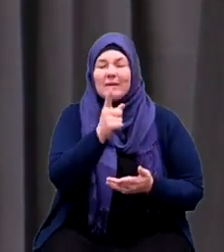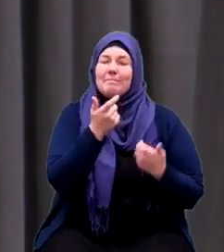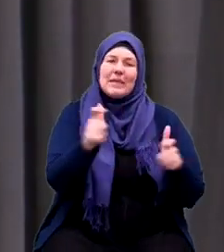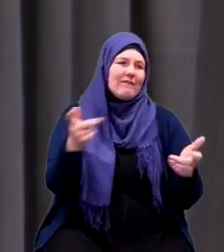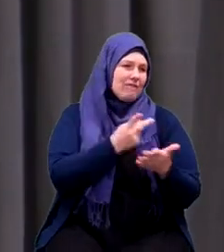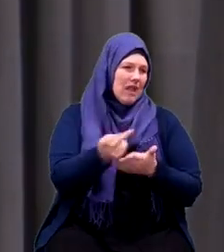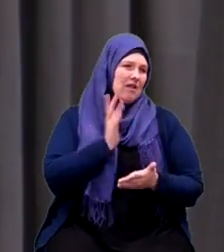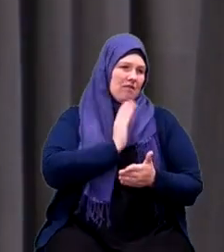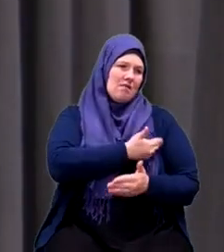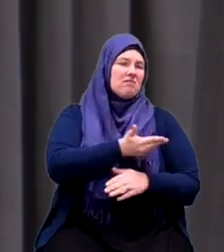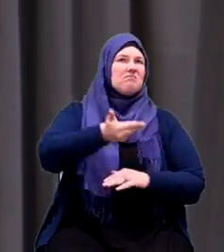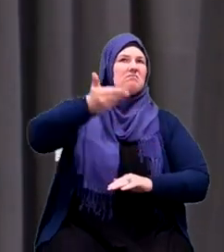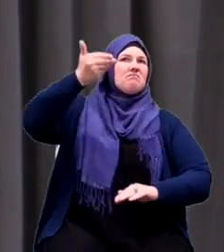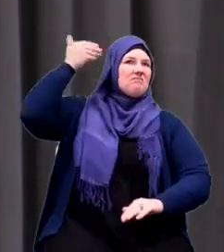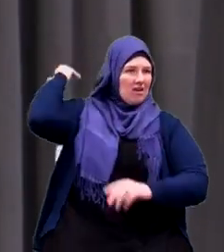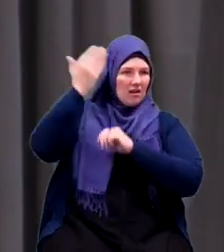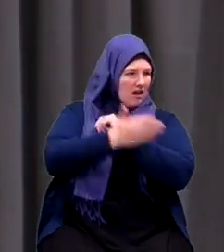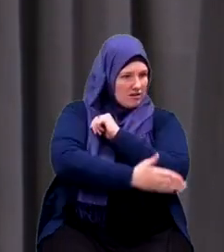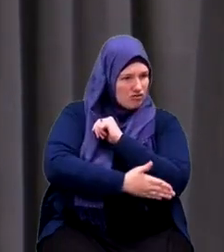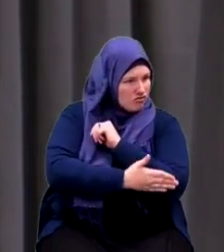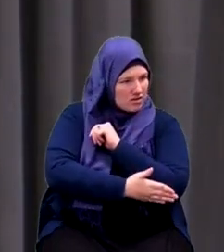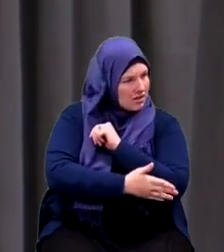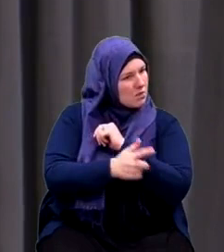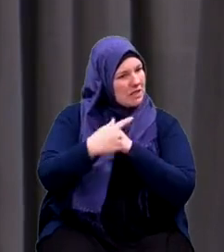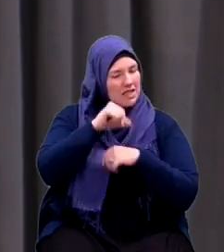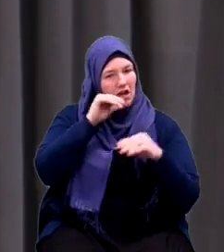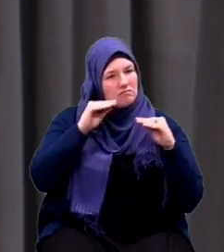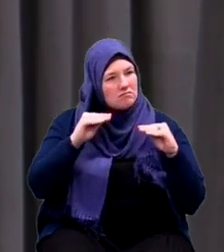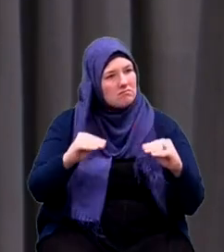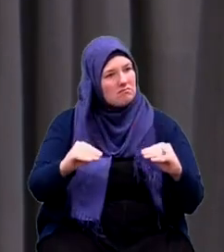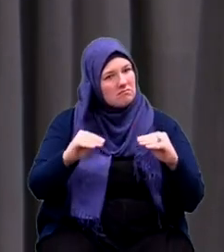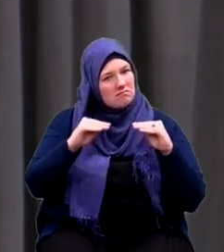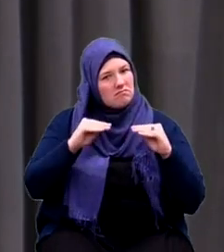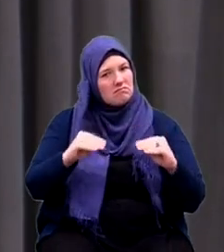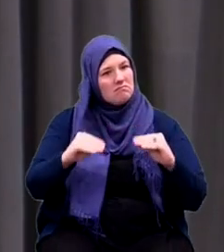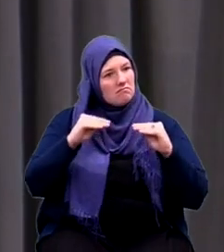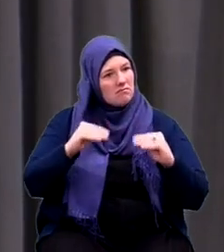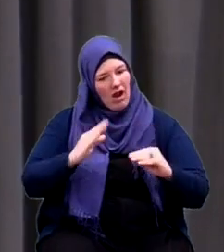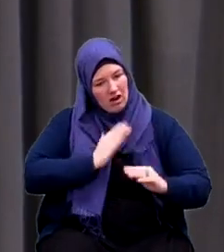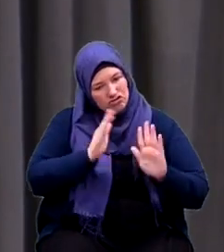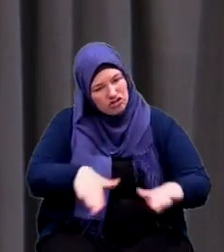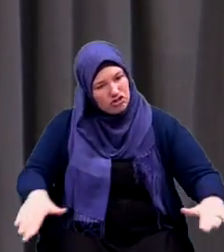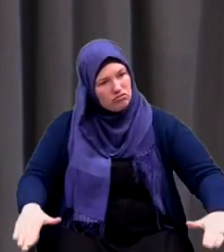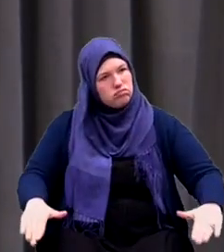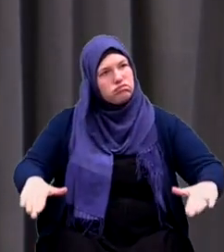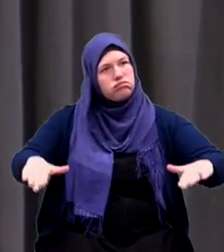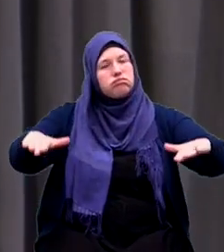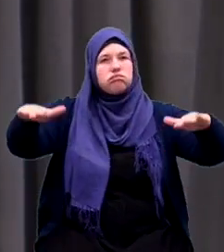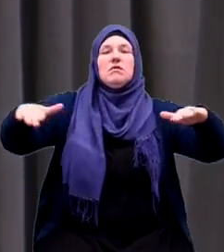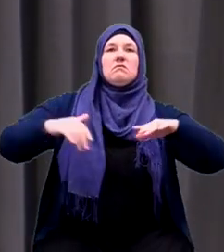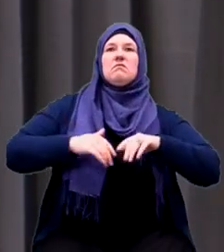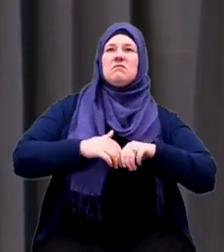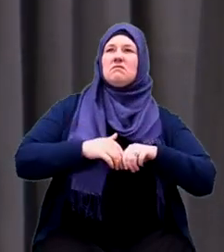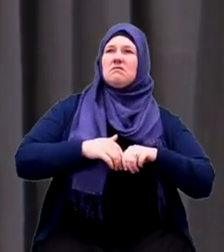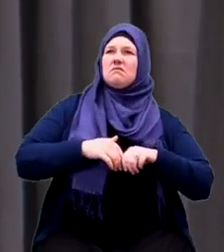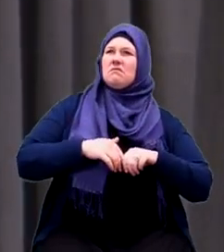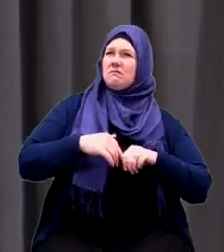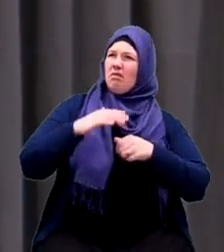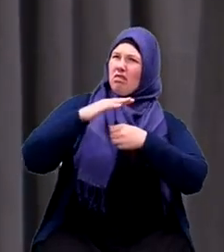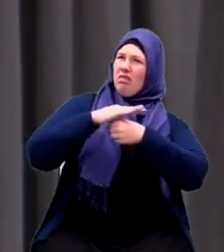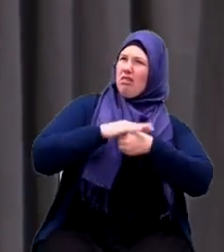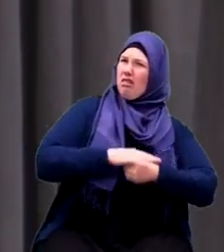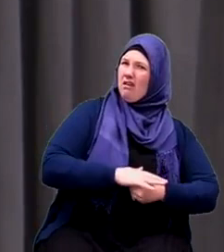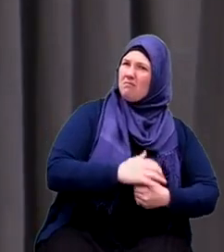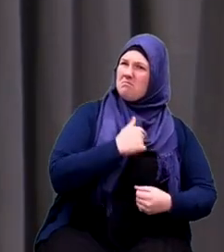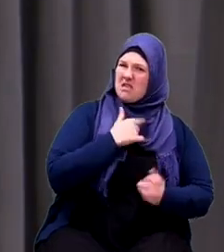forefathers. They did not raise a generation that stands tall and powerful no matter what.